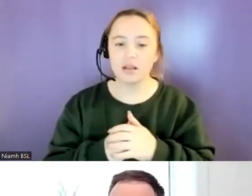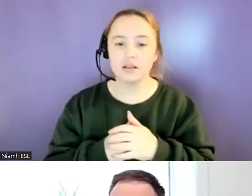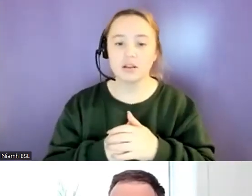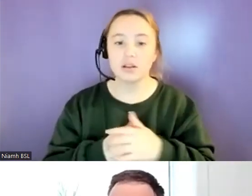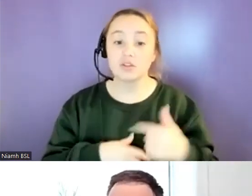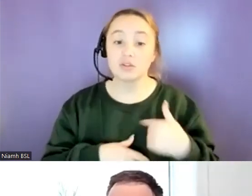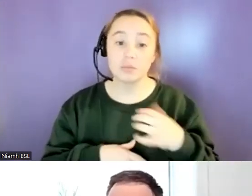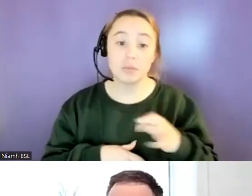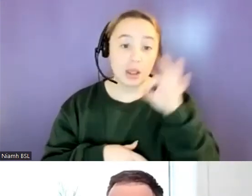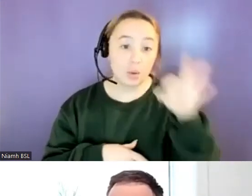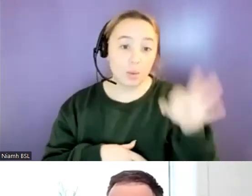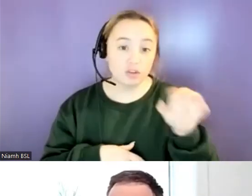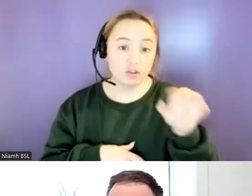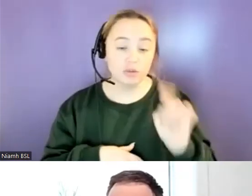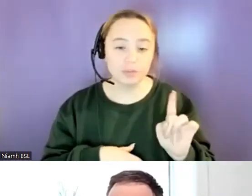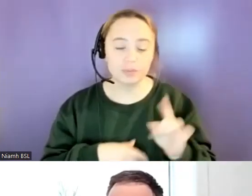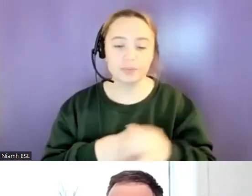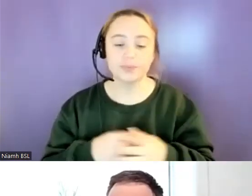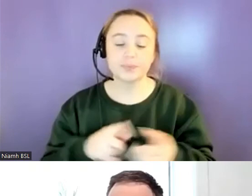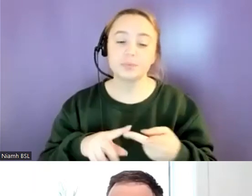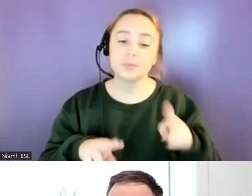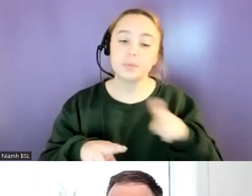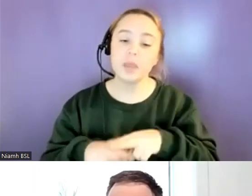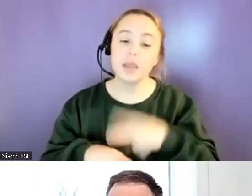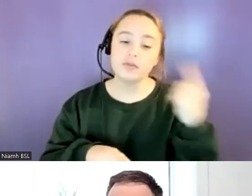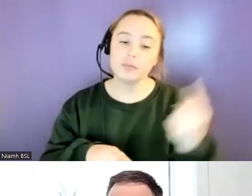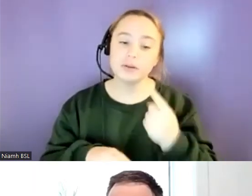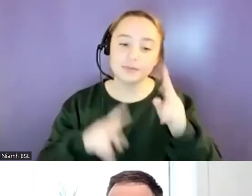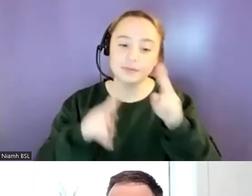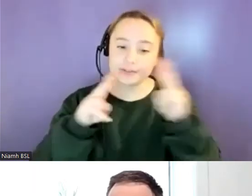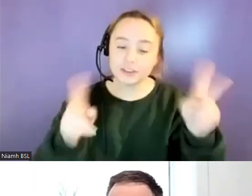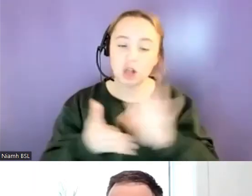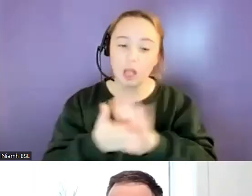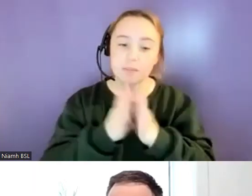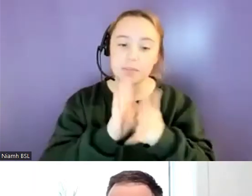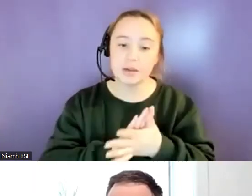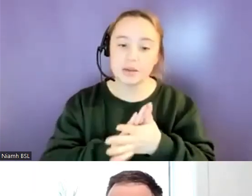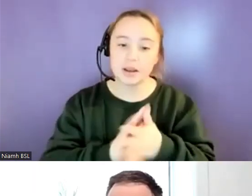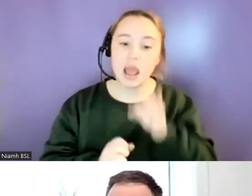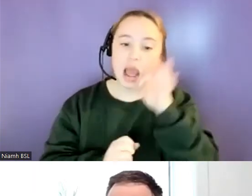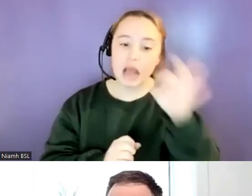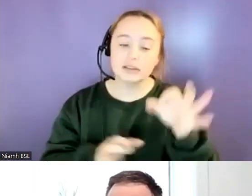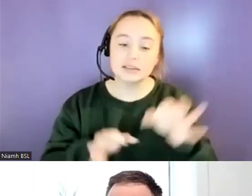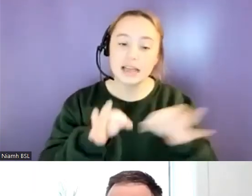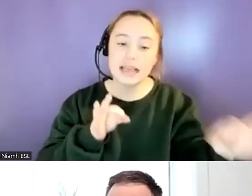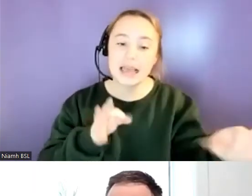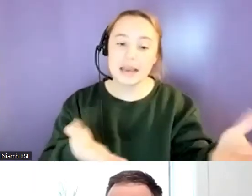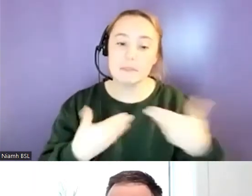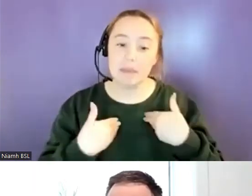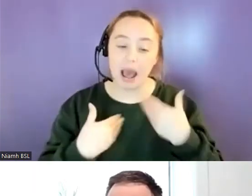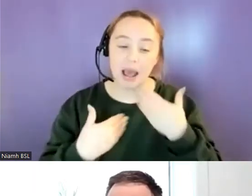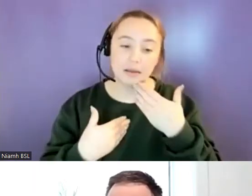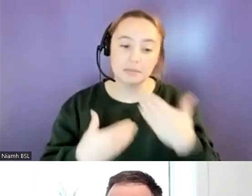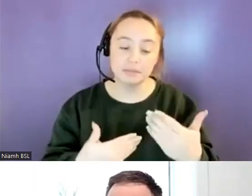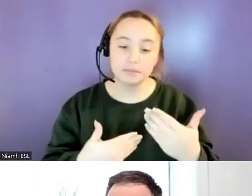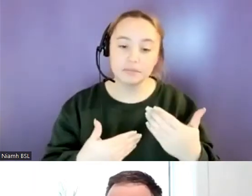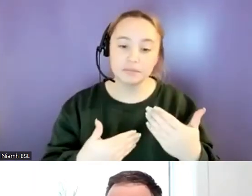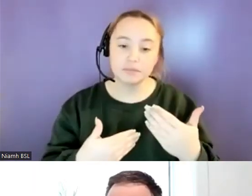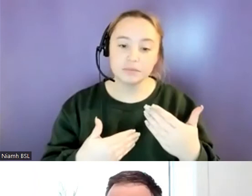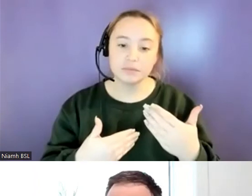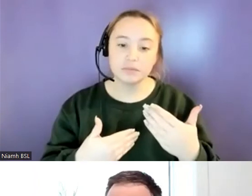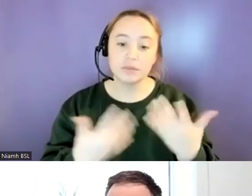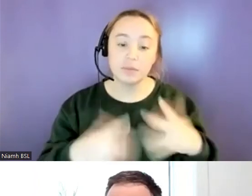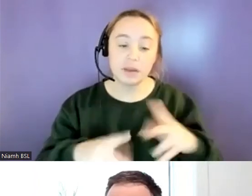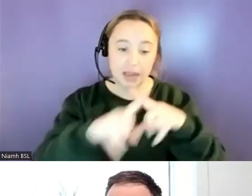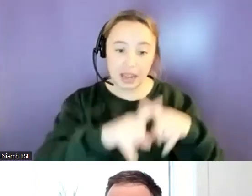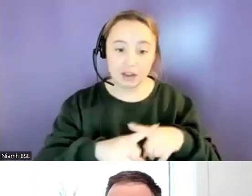is, when someone with a visual impairment asks you for their cane back after it's been